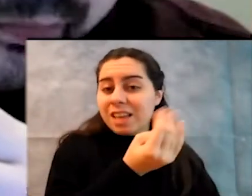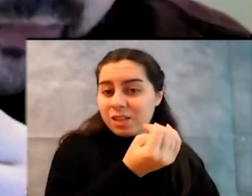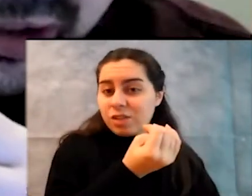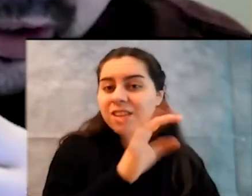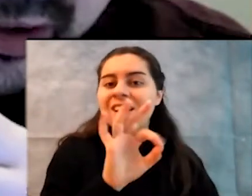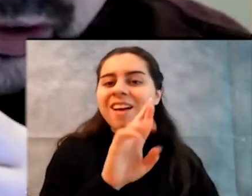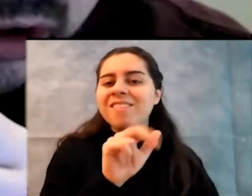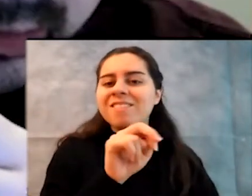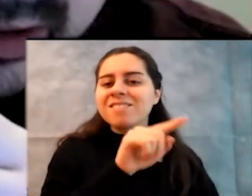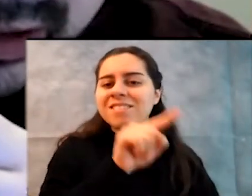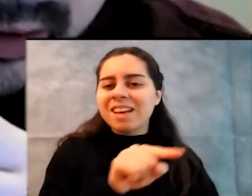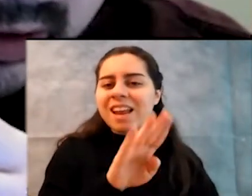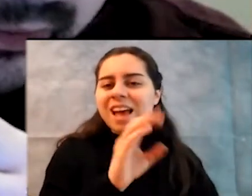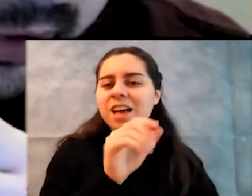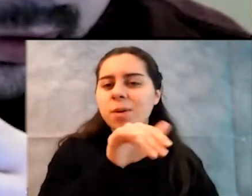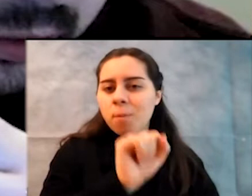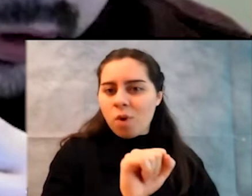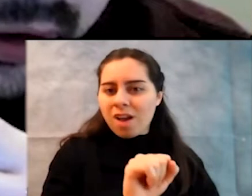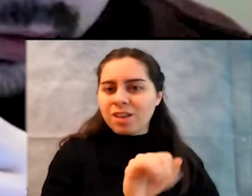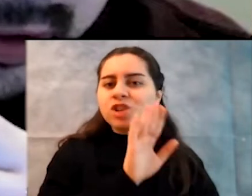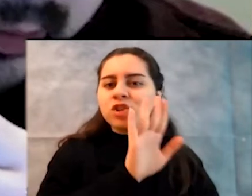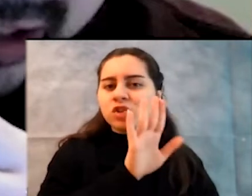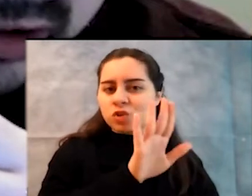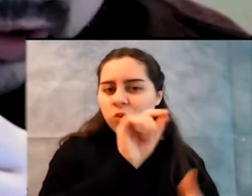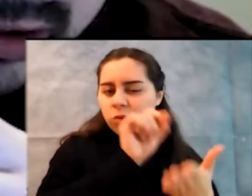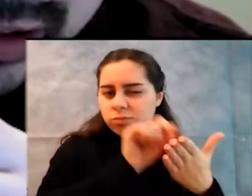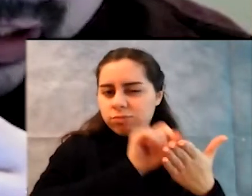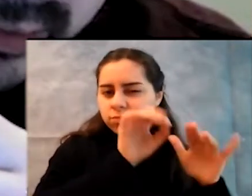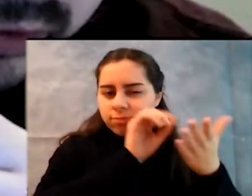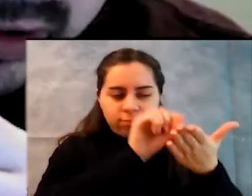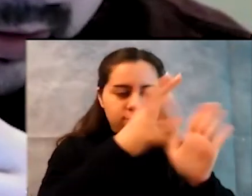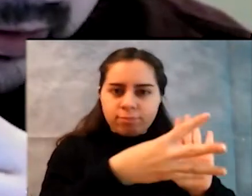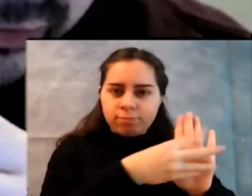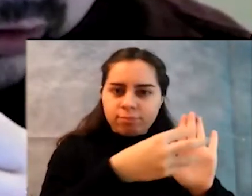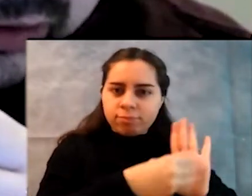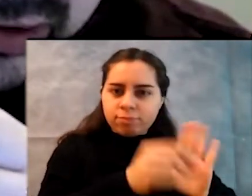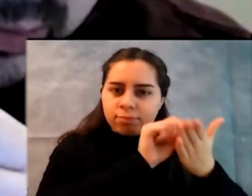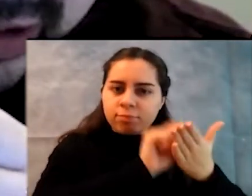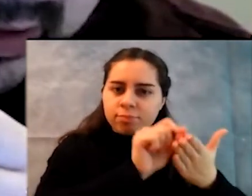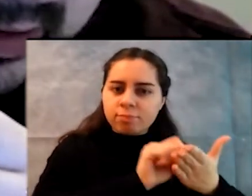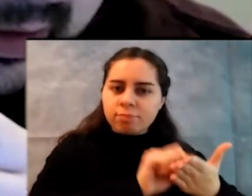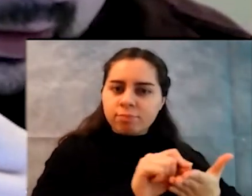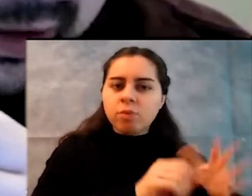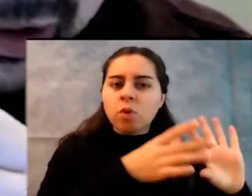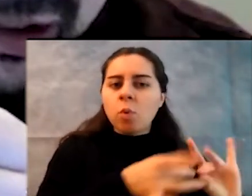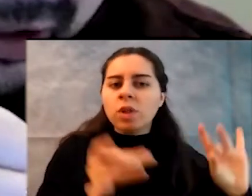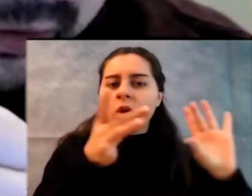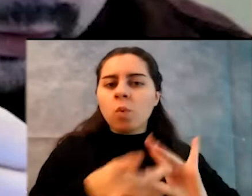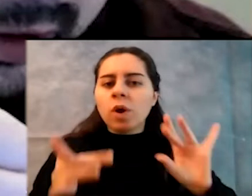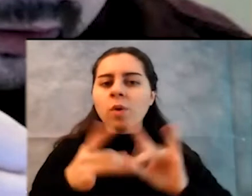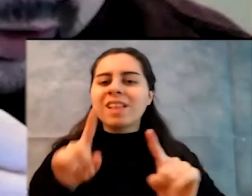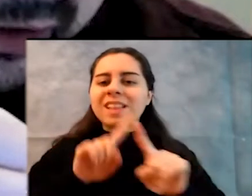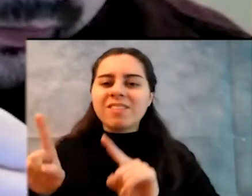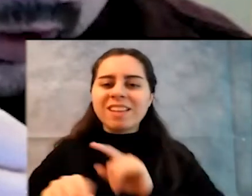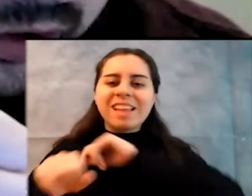Boas. These charming tales give readers a window into the imaginations and aspirations of Puerto Rico's peasants, the